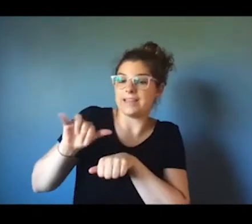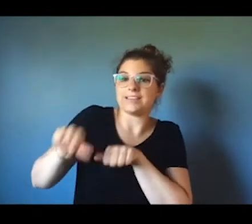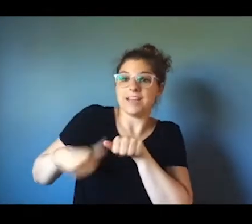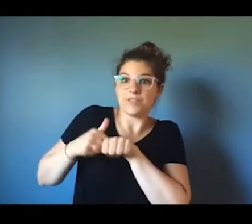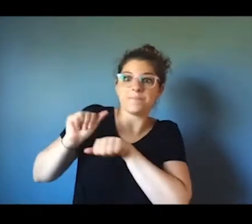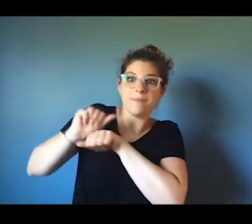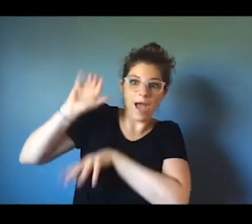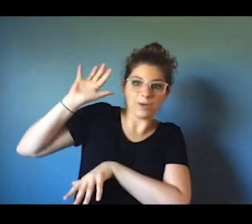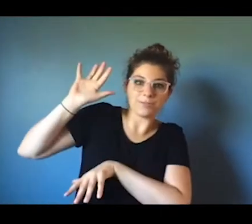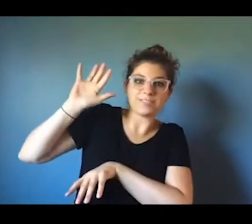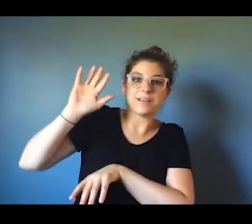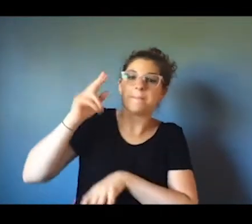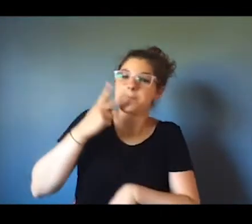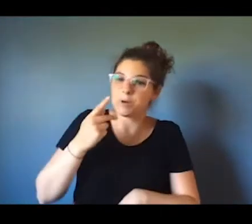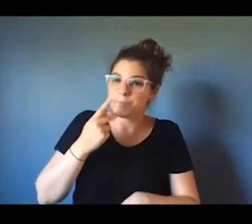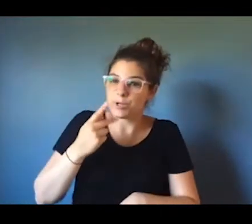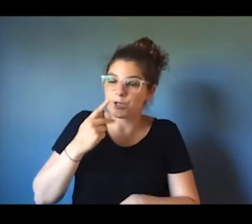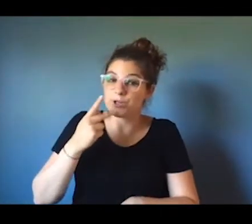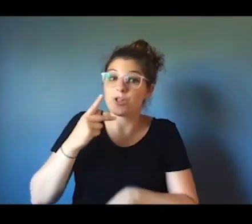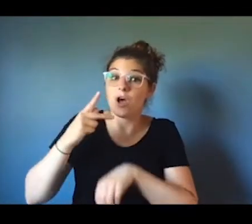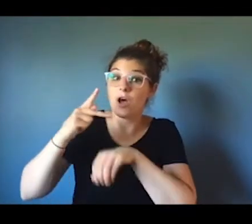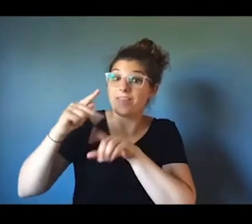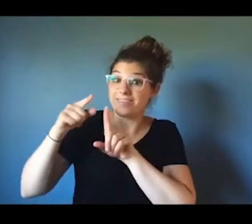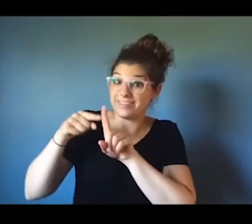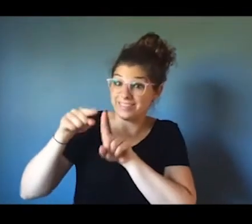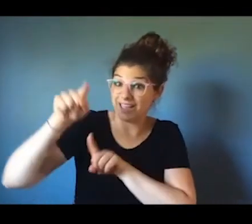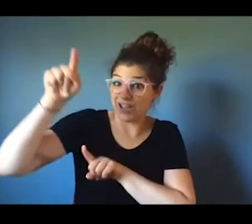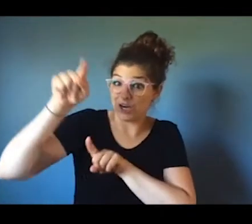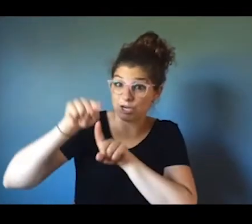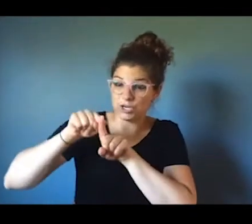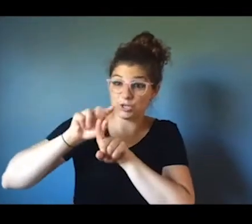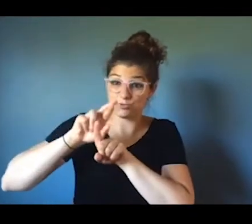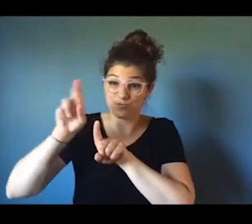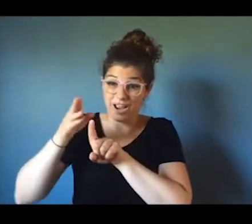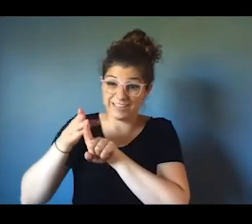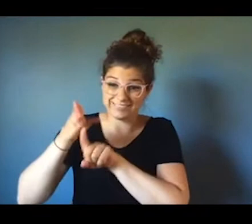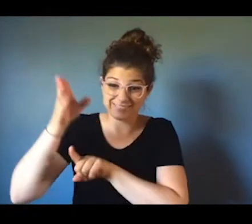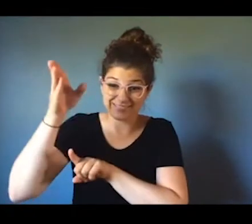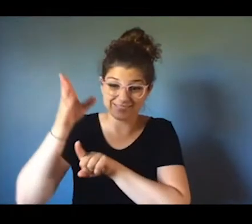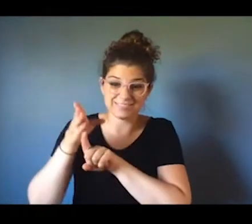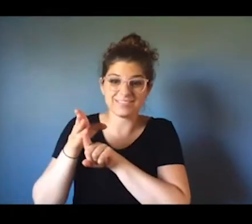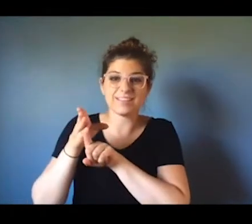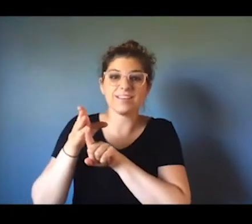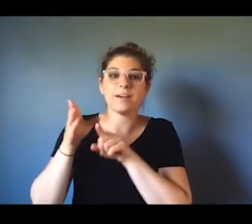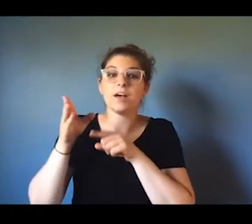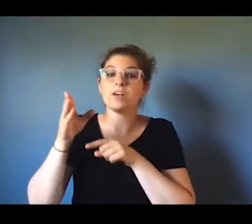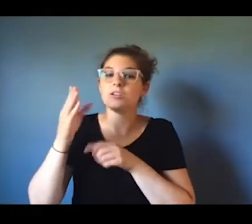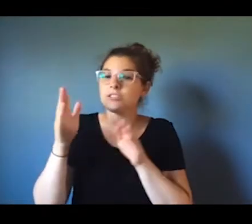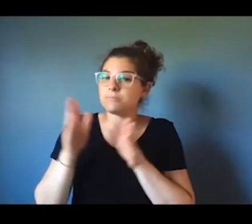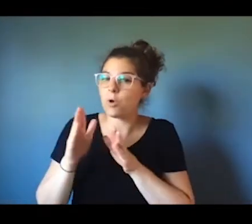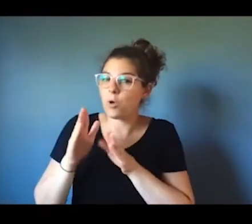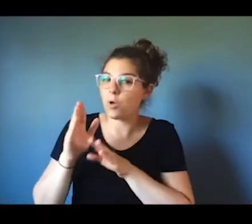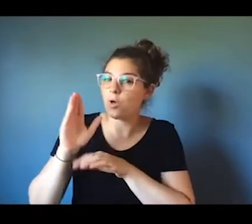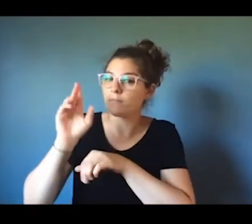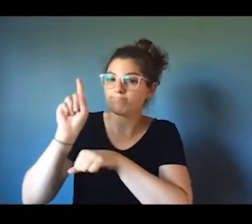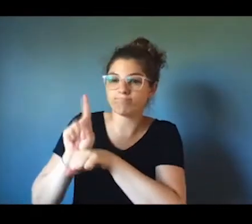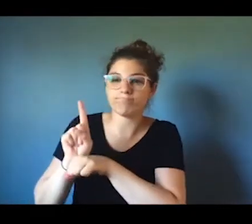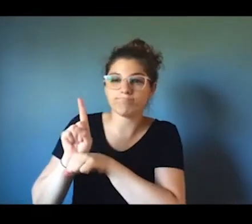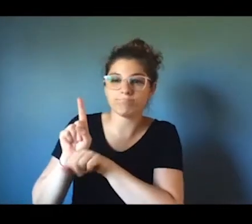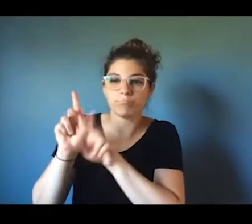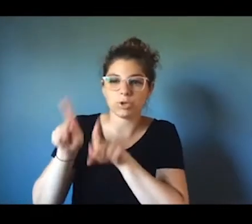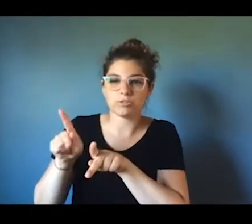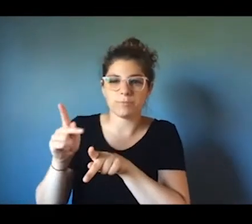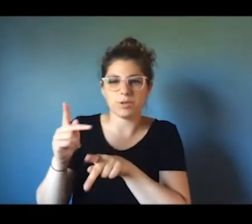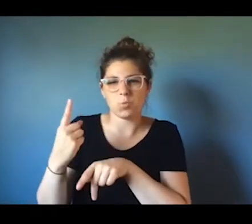mountain. Behind that is another mountain that's done in purples, and on that mountain, over to the right-hand side of the painting, there's a